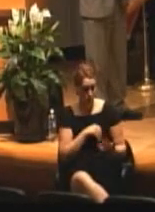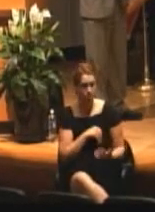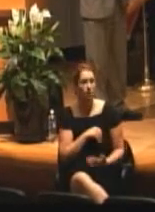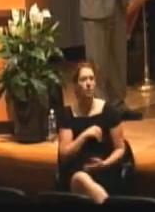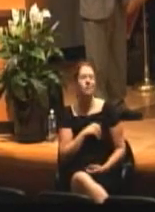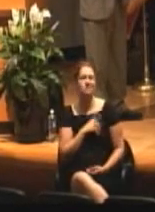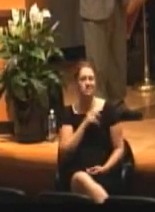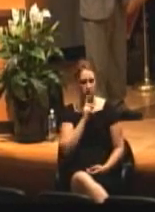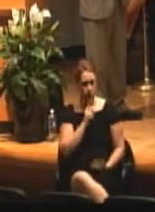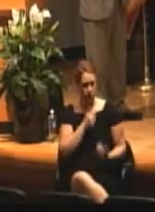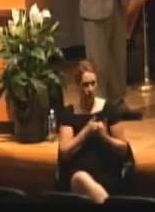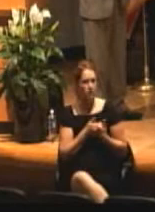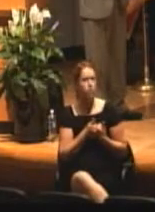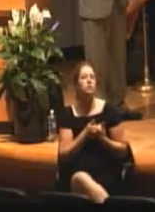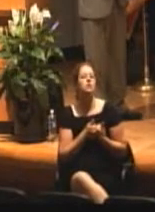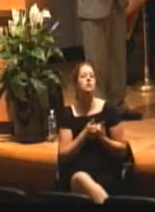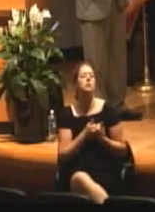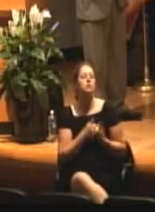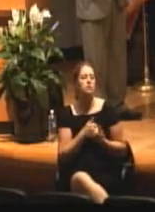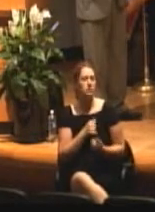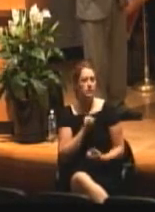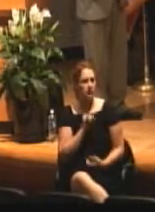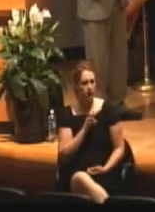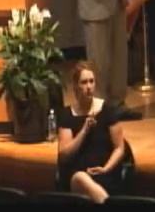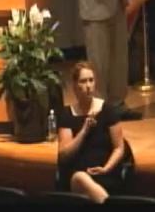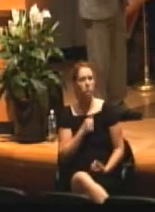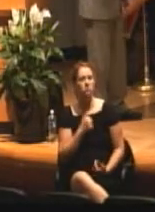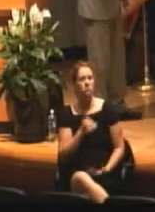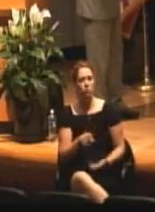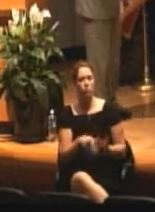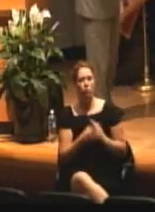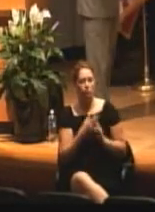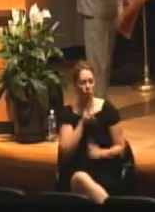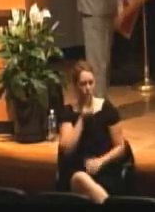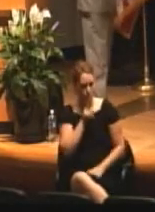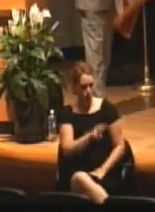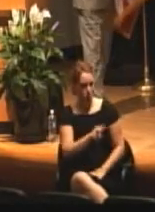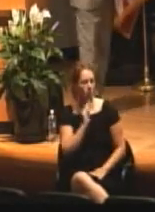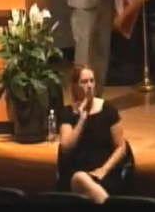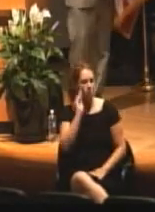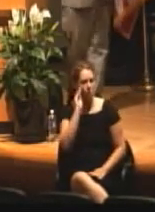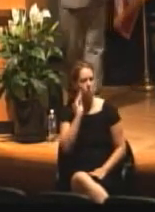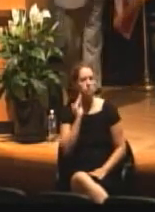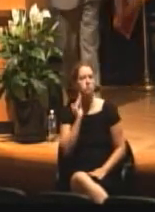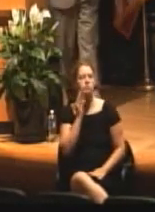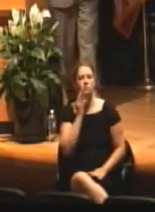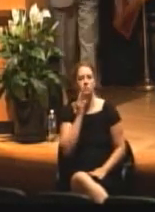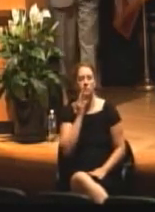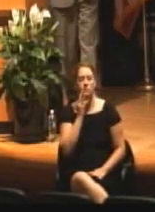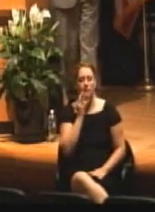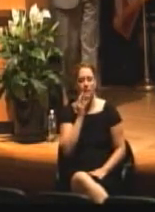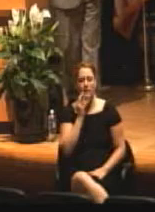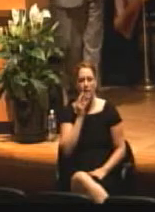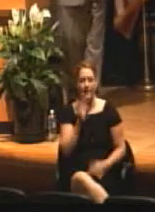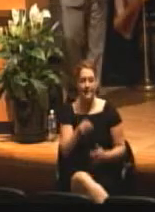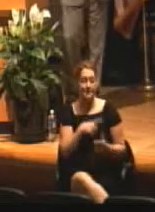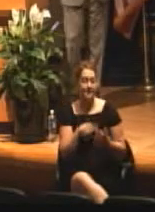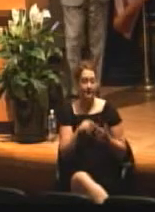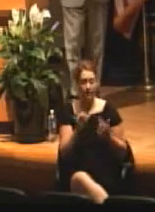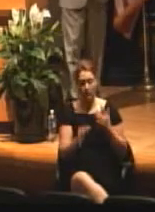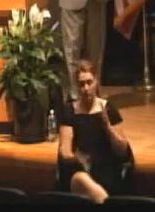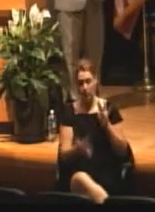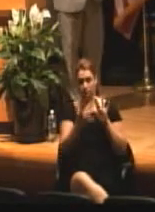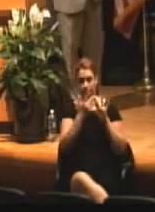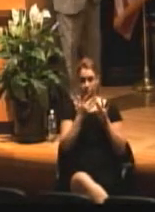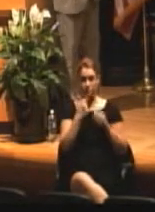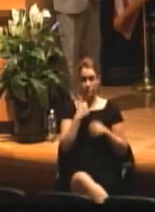challenging if you go and start looking at homes, find something, then you get in touch with a lender like myself or any other bank